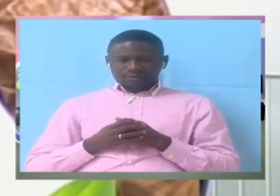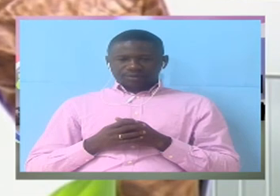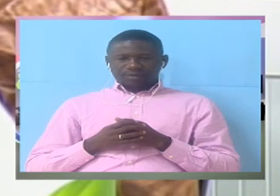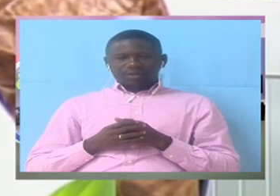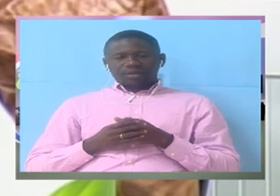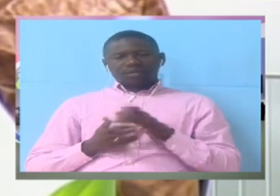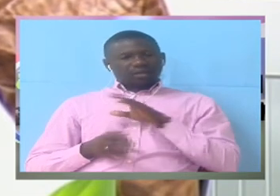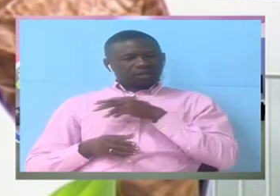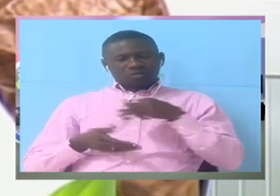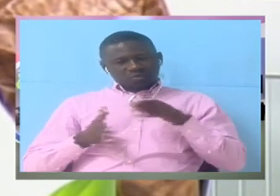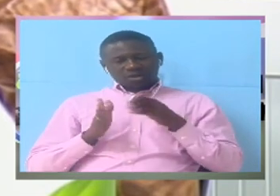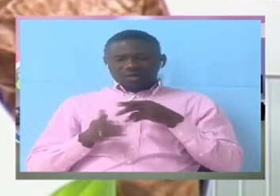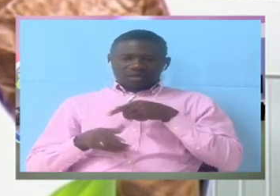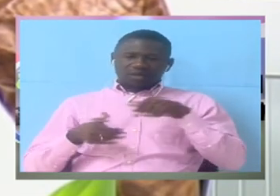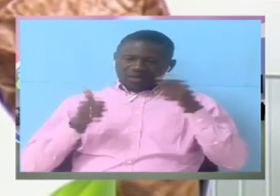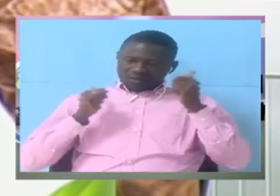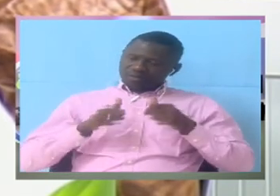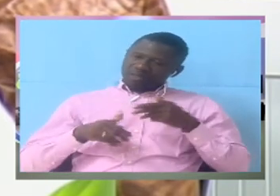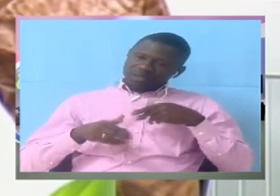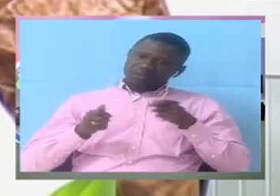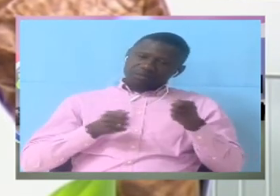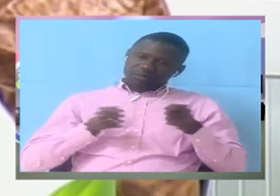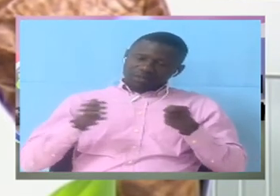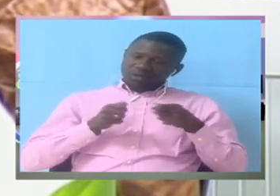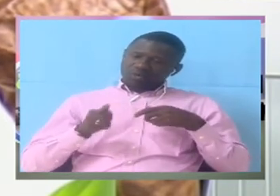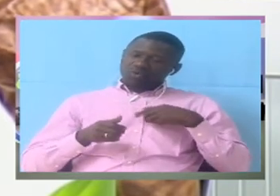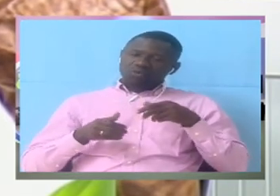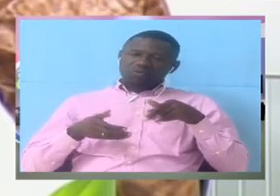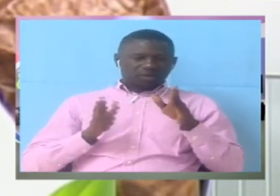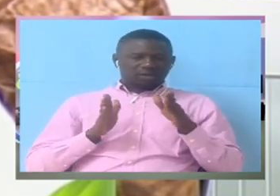they are managing their affairs.